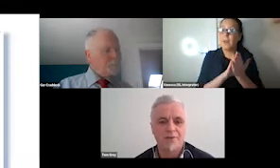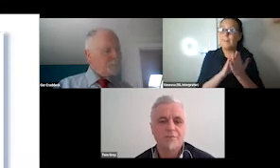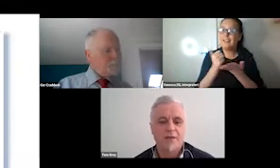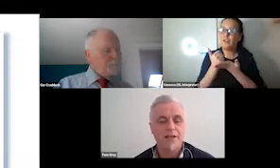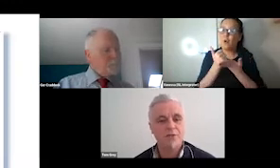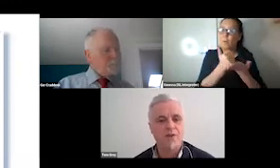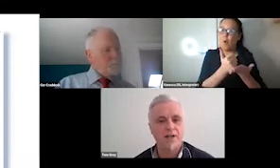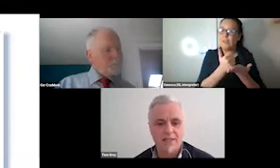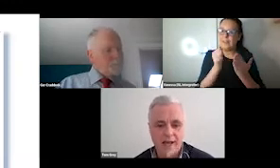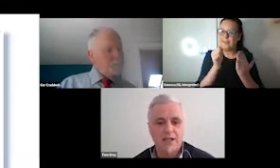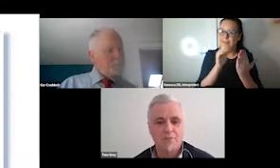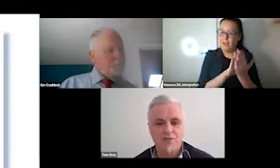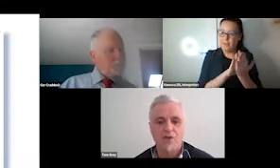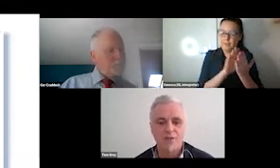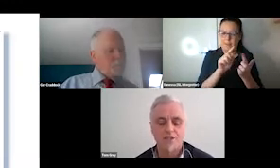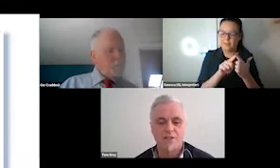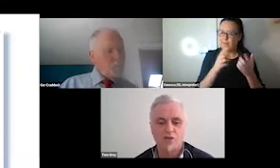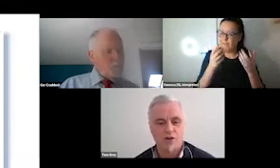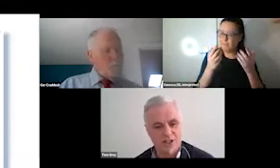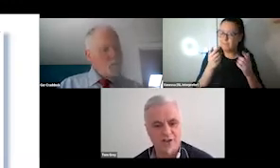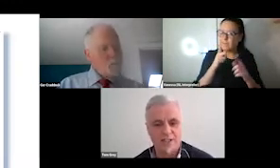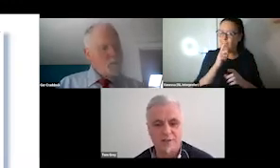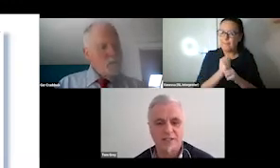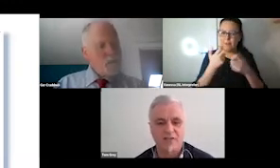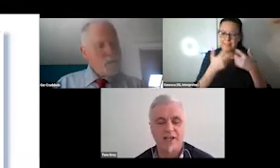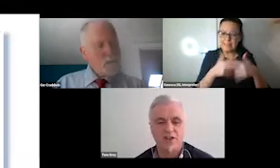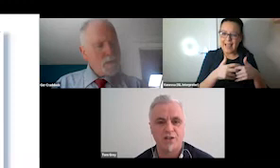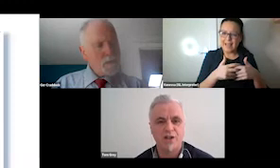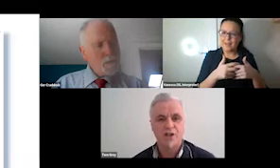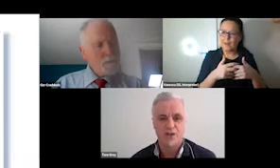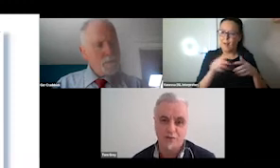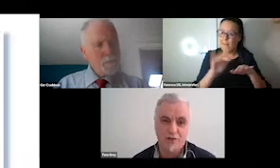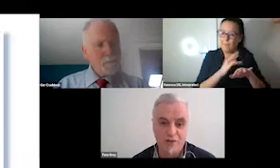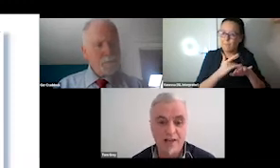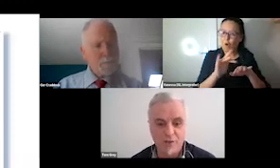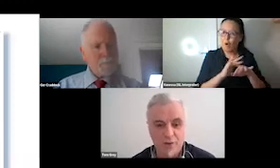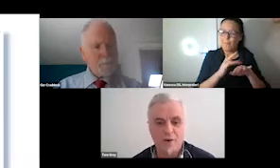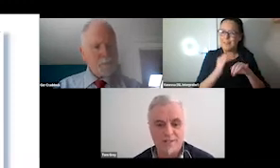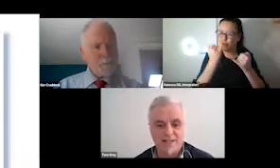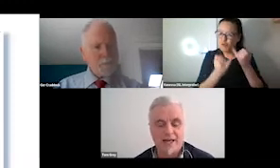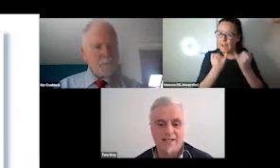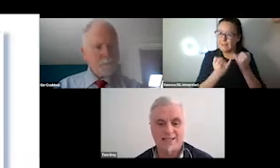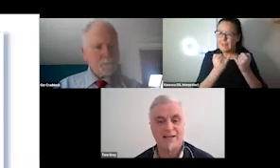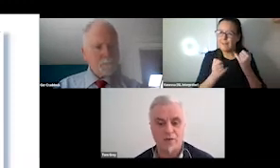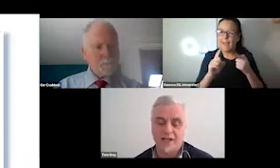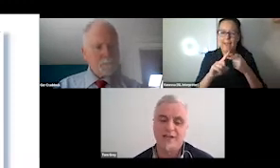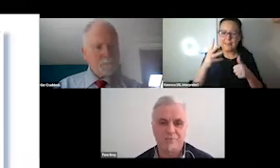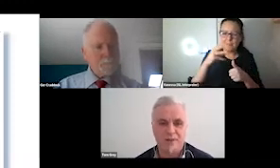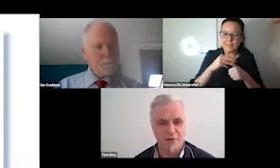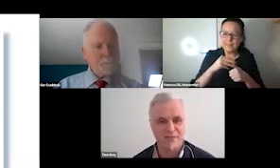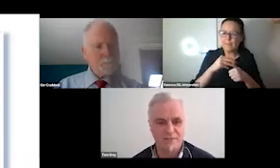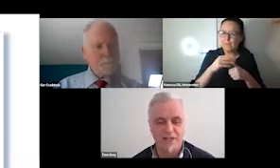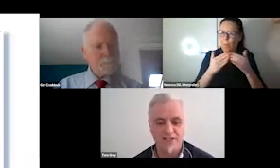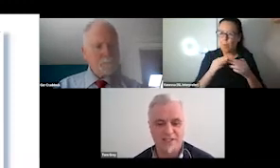document. And this provides technical performance criteria and specification to fulfill the requirements set out in